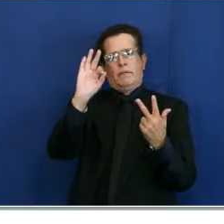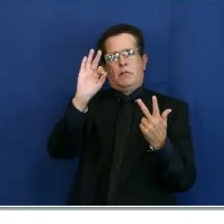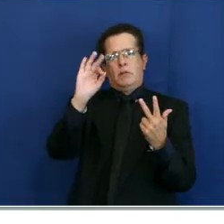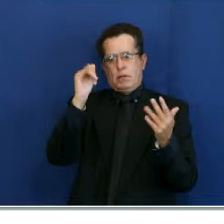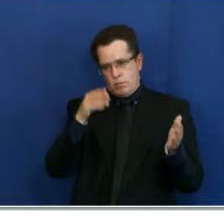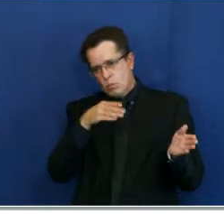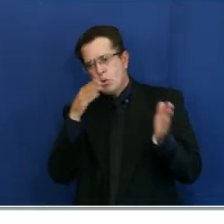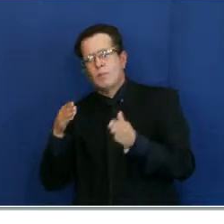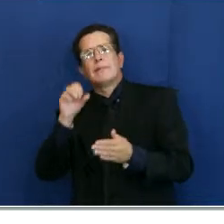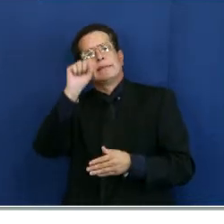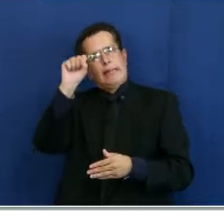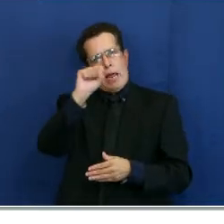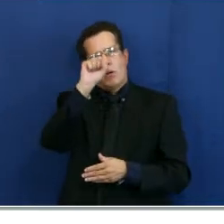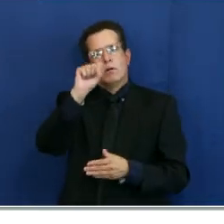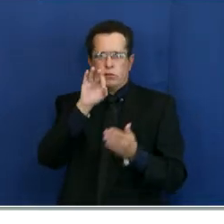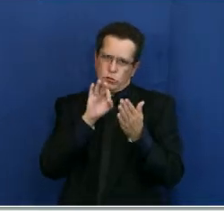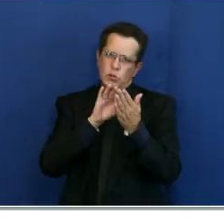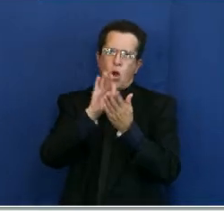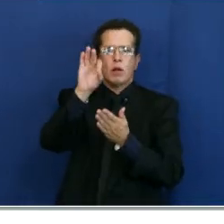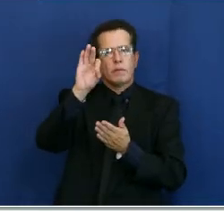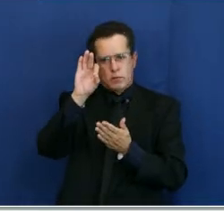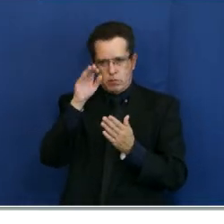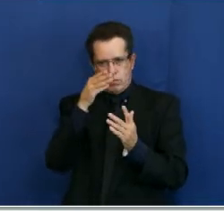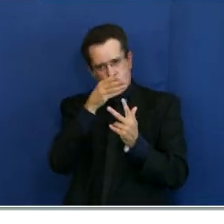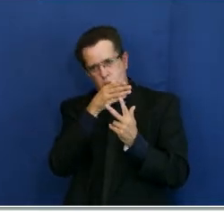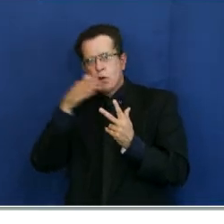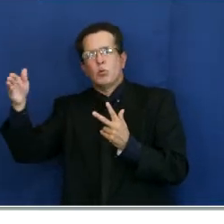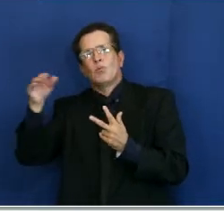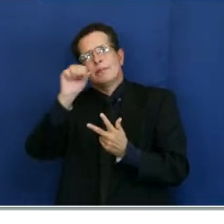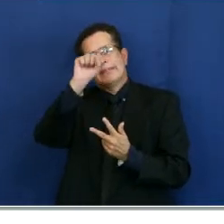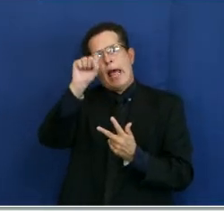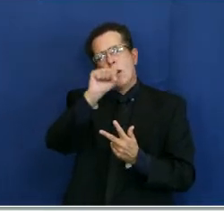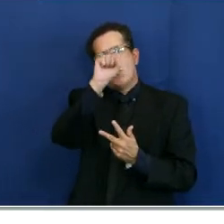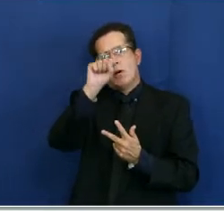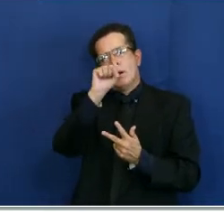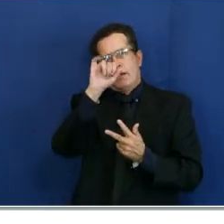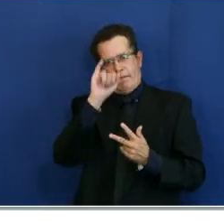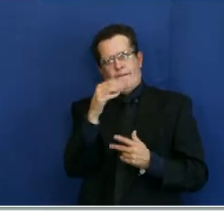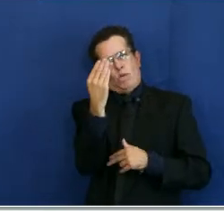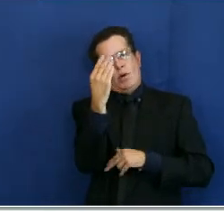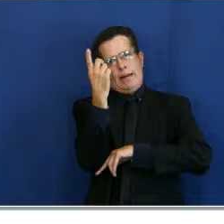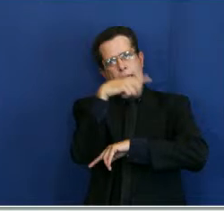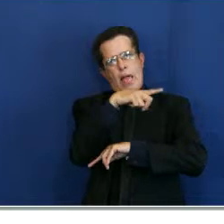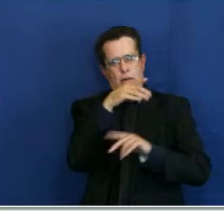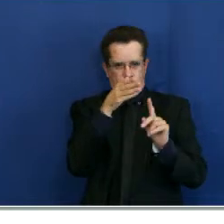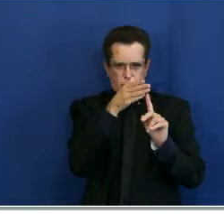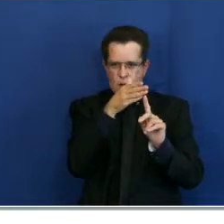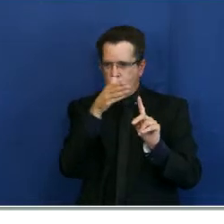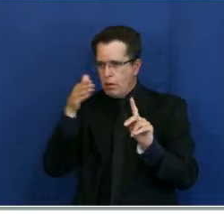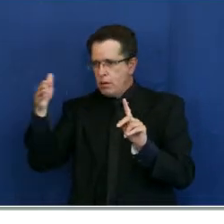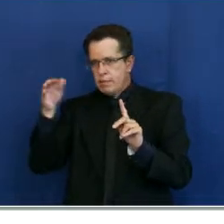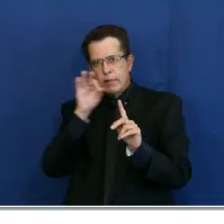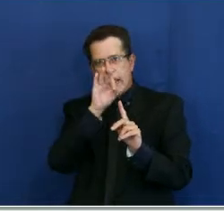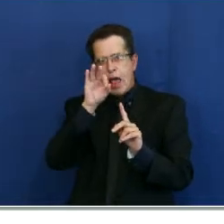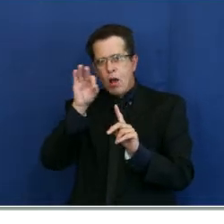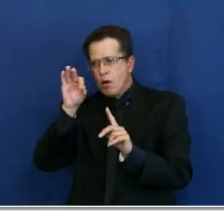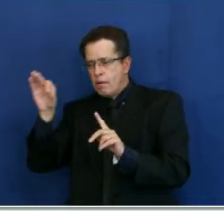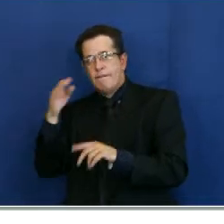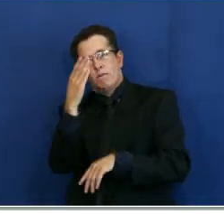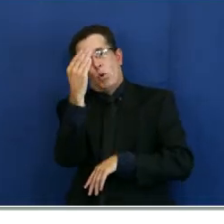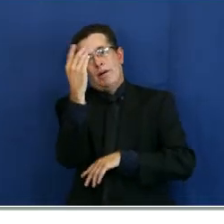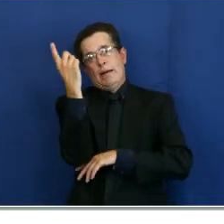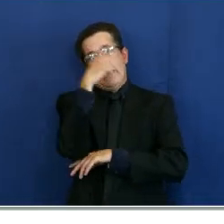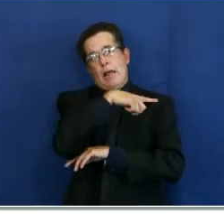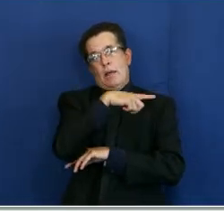Saturday, we will begin the countdown, day 1 of the 14-day period, and after that